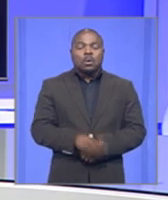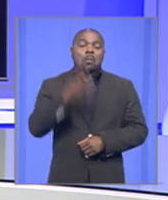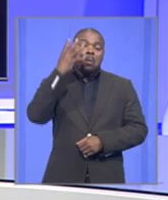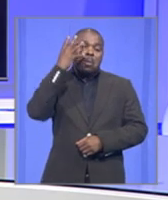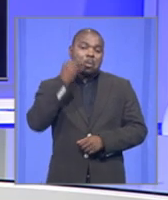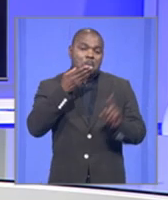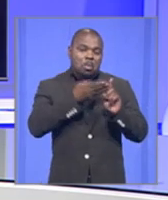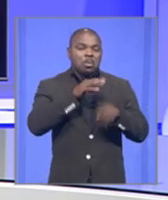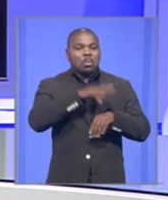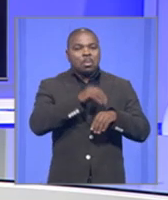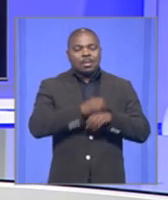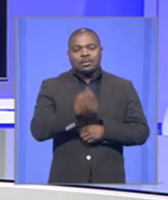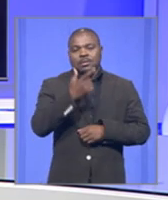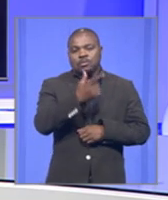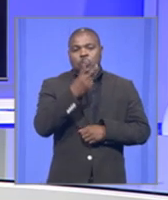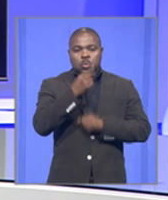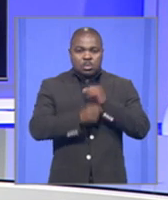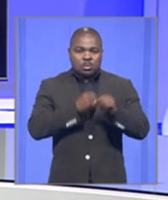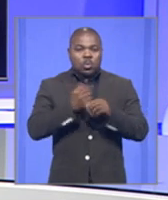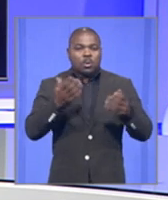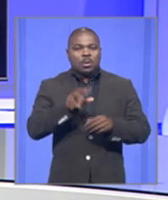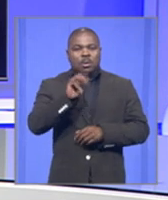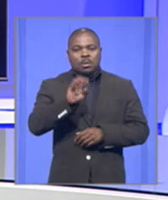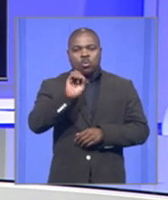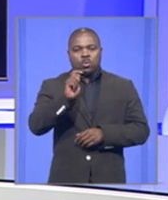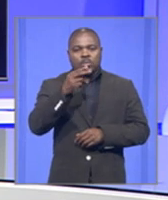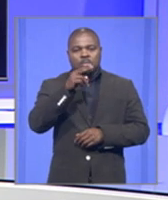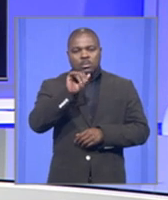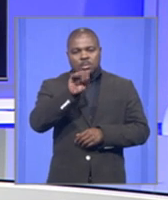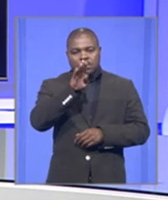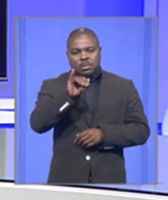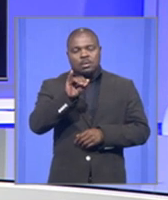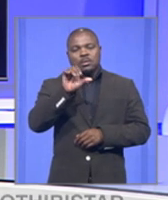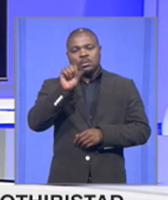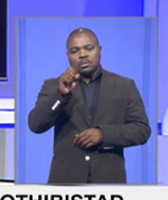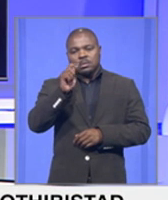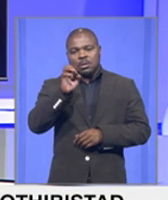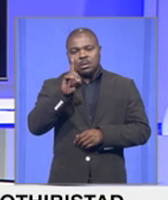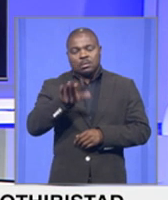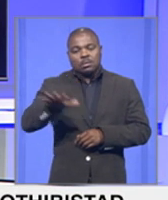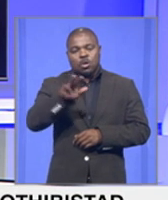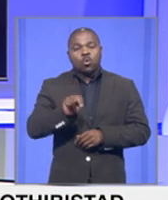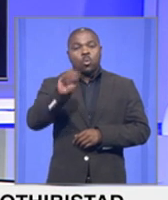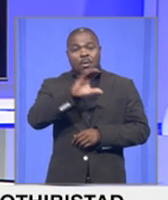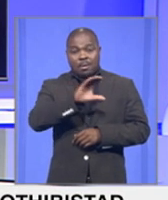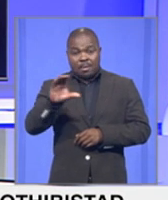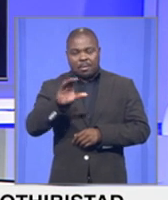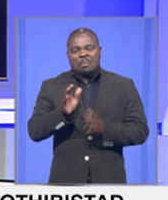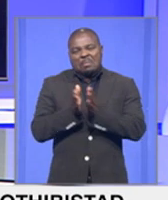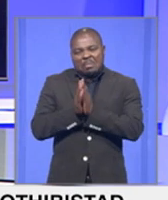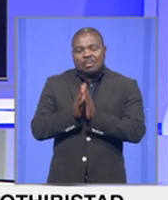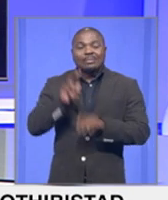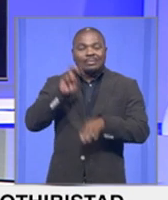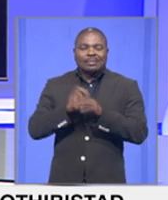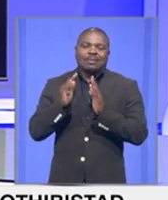Mosadimogolo wa dingwaga di le 72 wa kwa Mothibu Start kwa Kurumane kwa Northern Cape o kopa ntlo o santsa nna ka fa teng